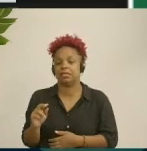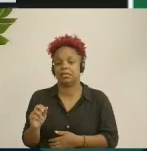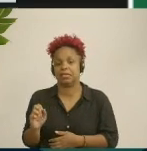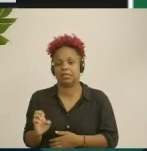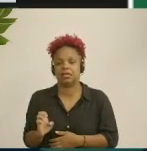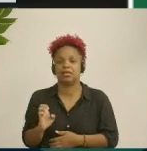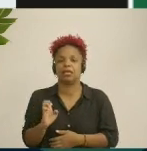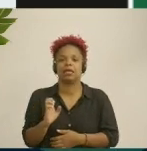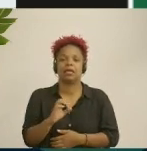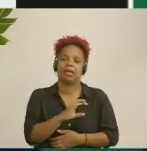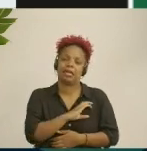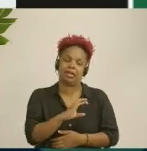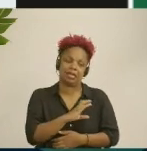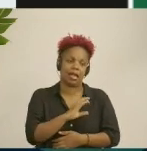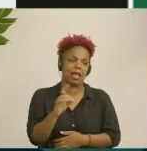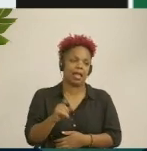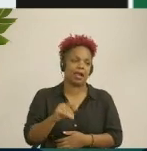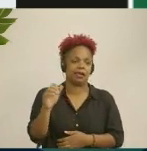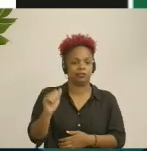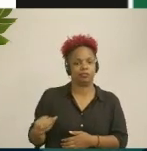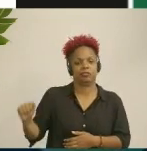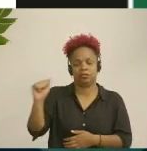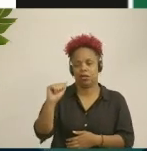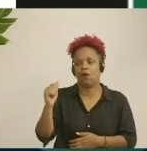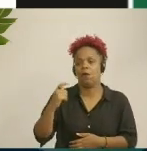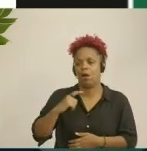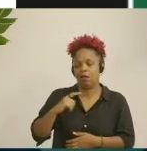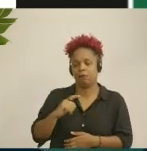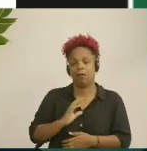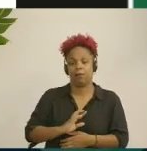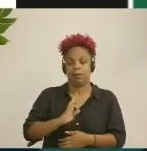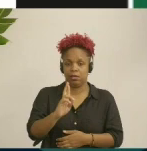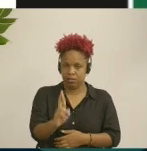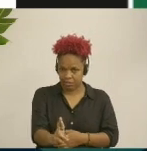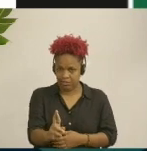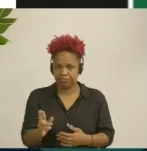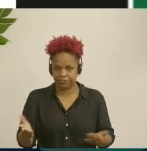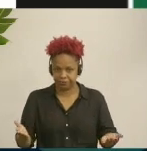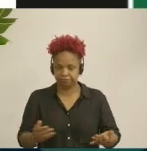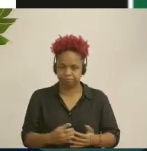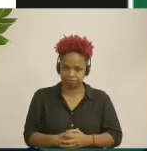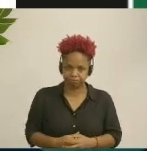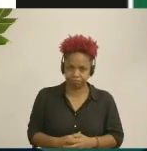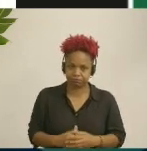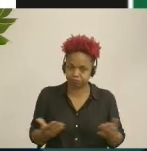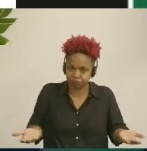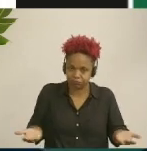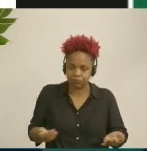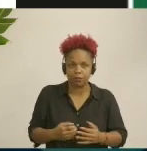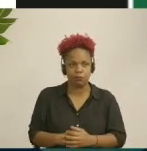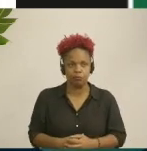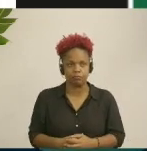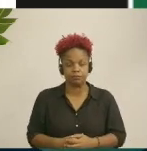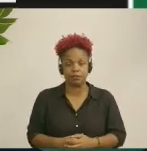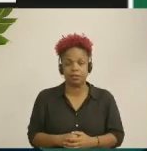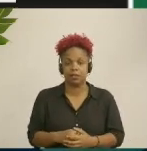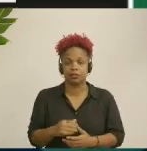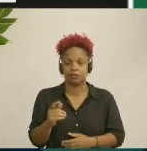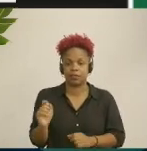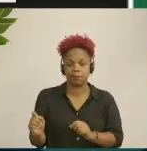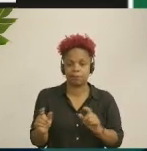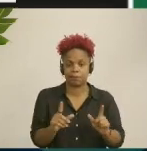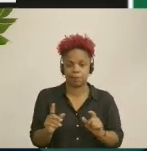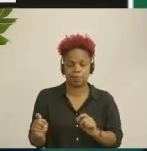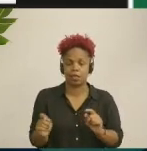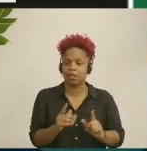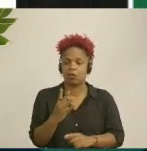number of other SDN networks. So I've got just four slides. First one is about the problem, which we've framed